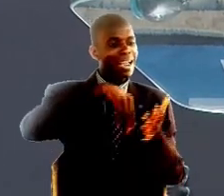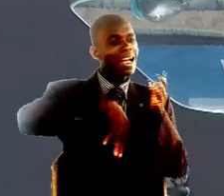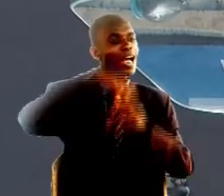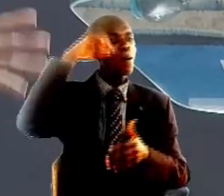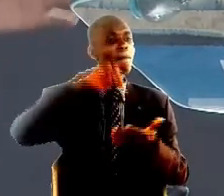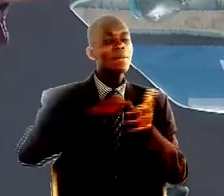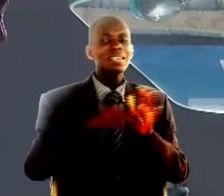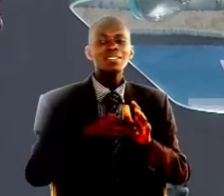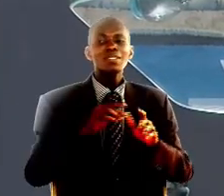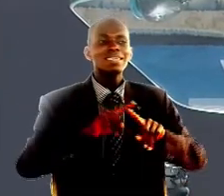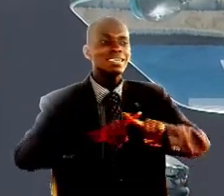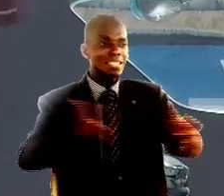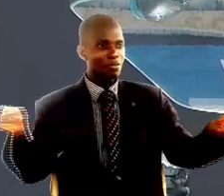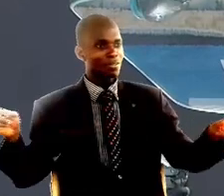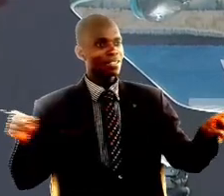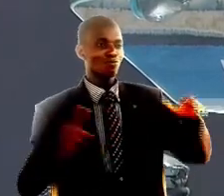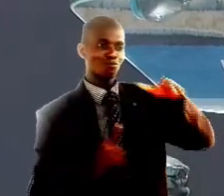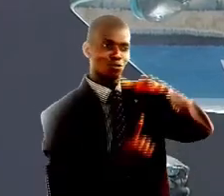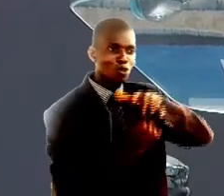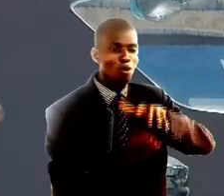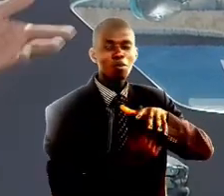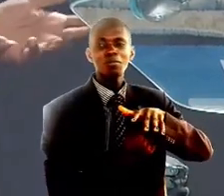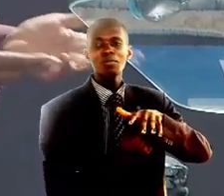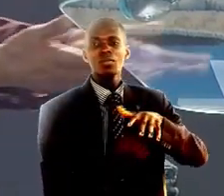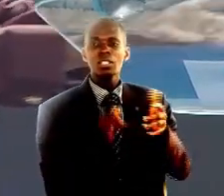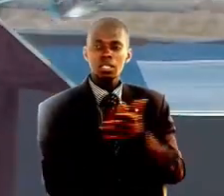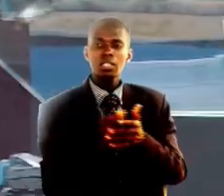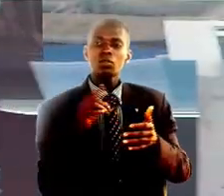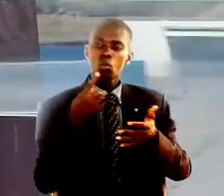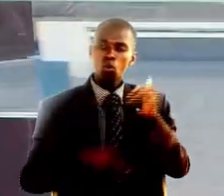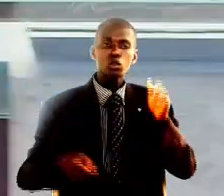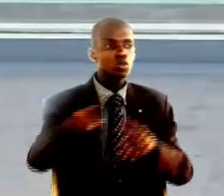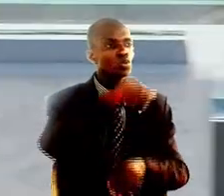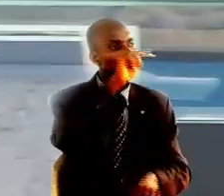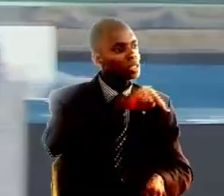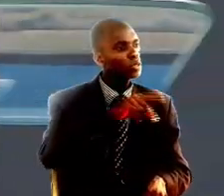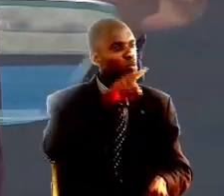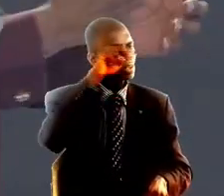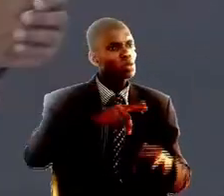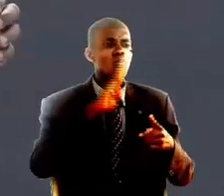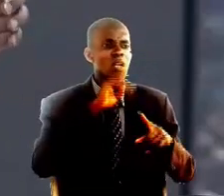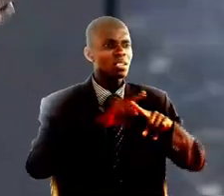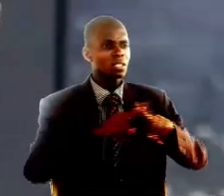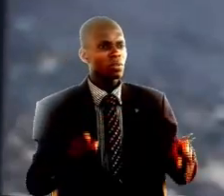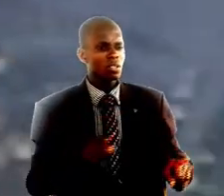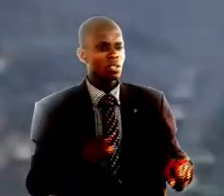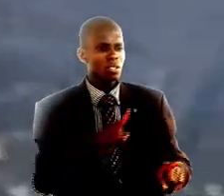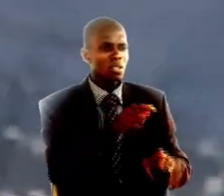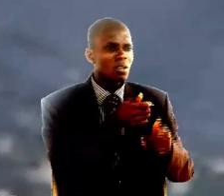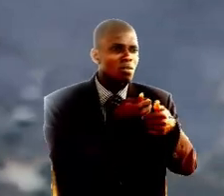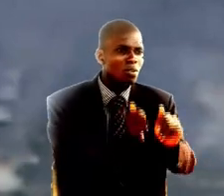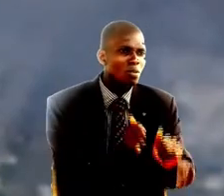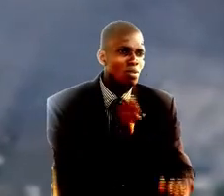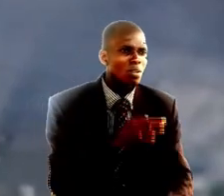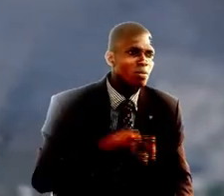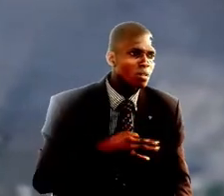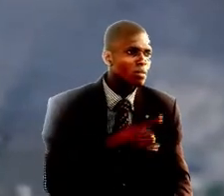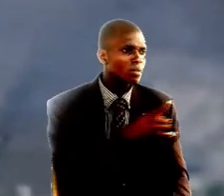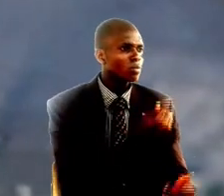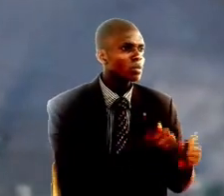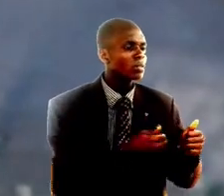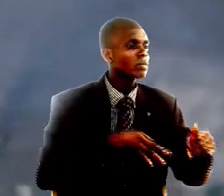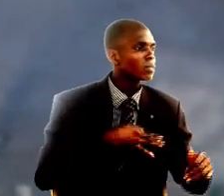navigating, sitting up, standing out, that will take you from where you are to where you ought to